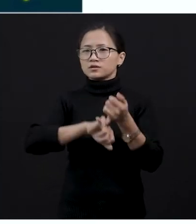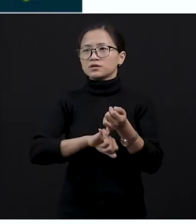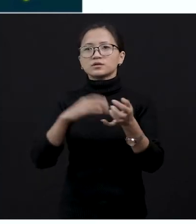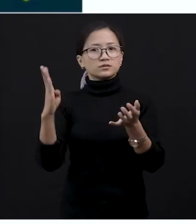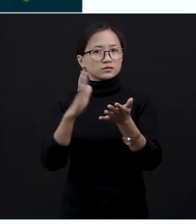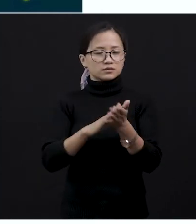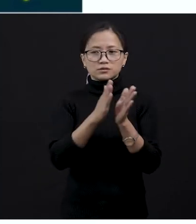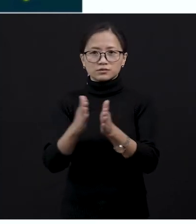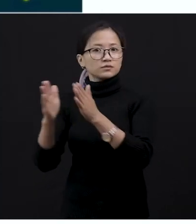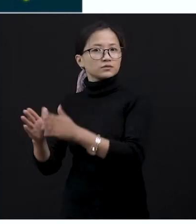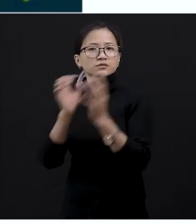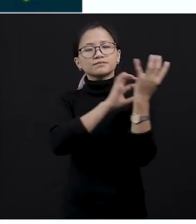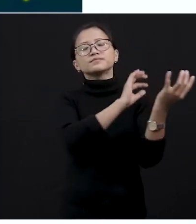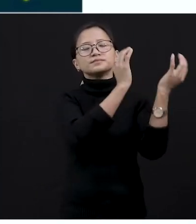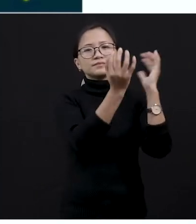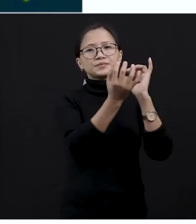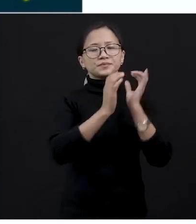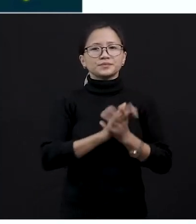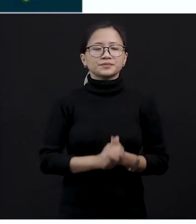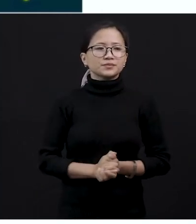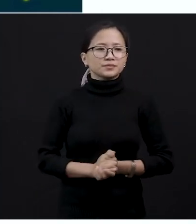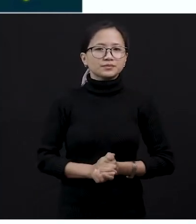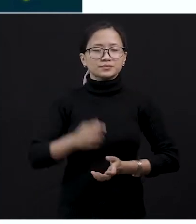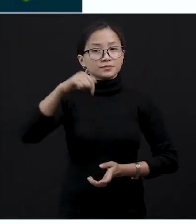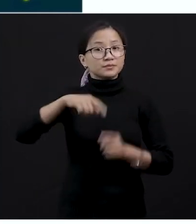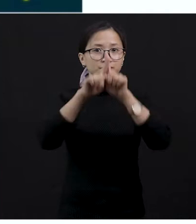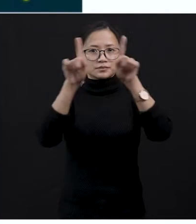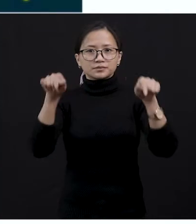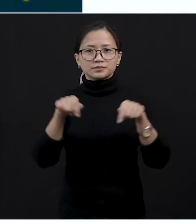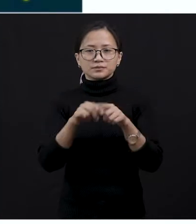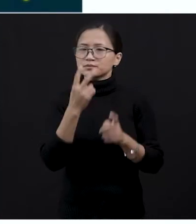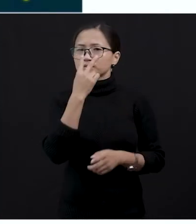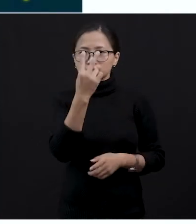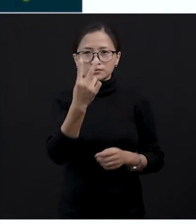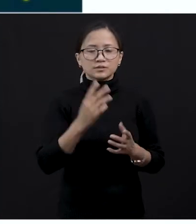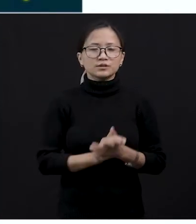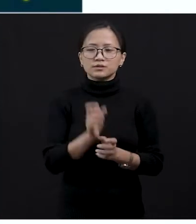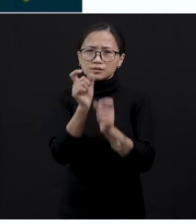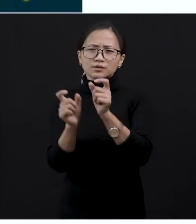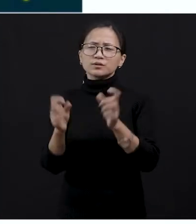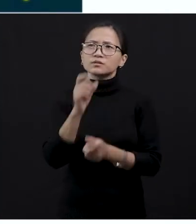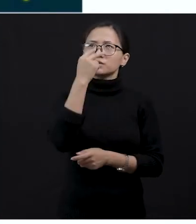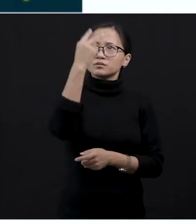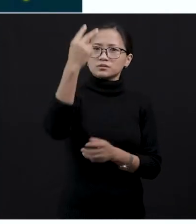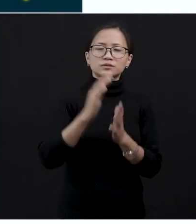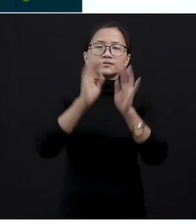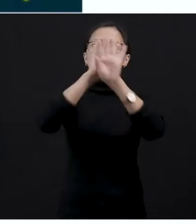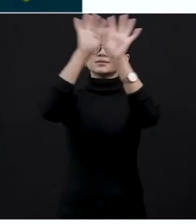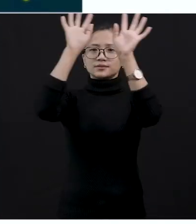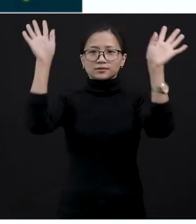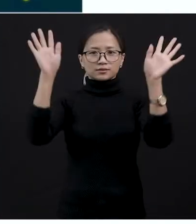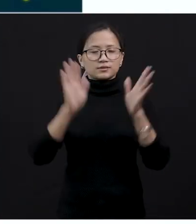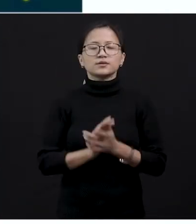of the earth, all right? So here in this picture, you see that people are looking at the sky,